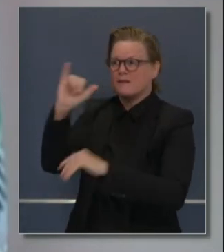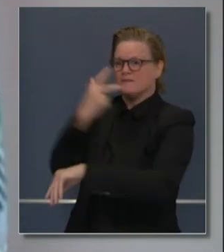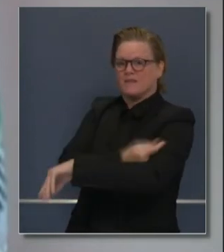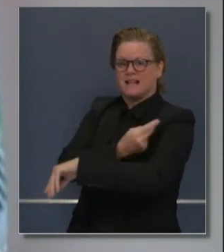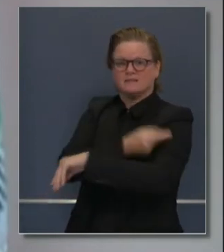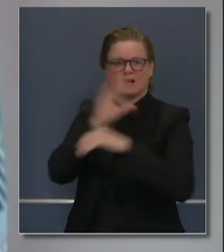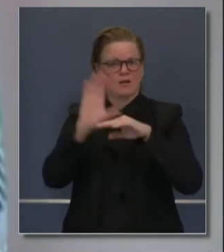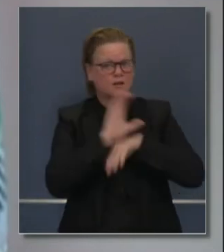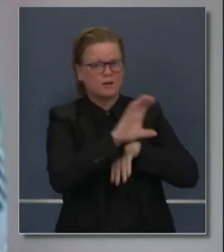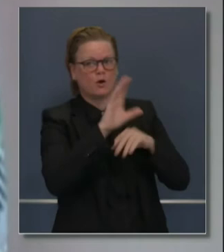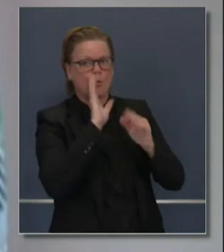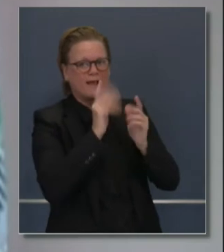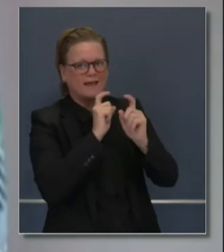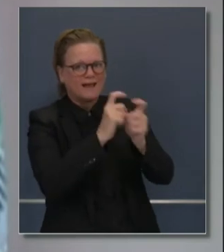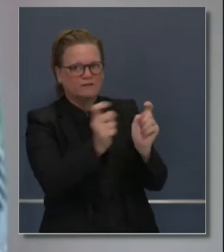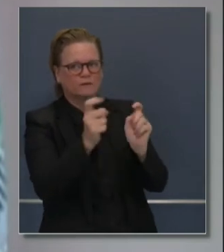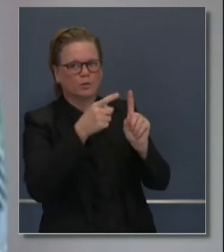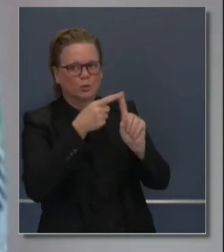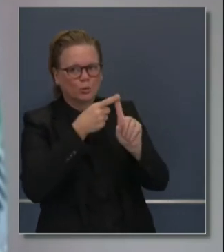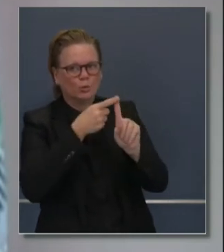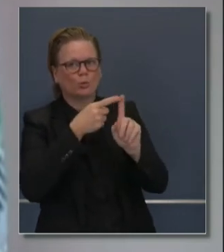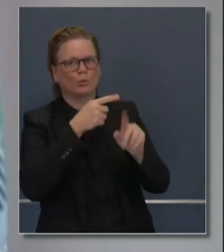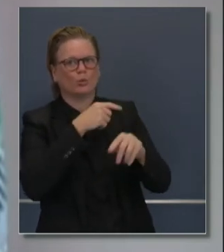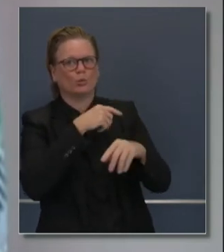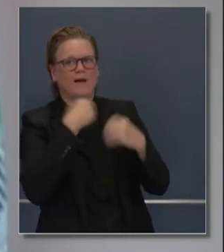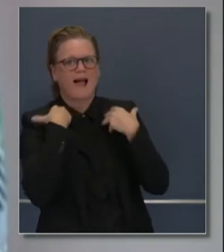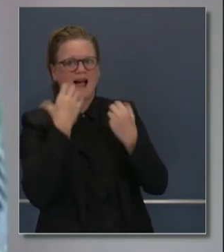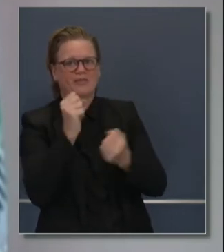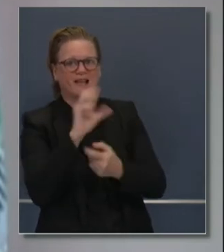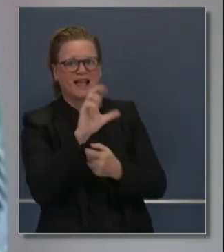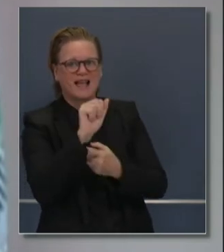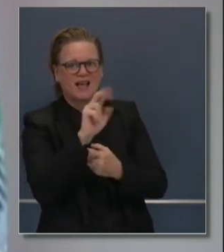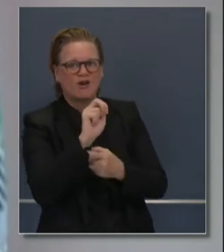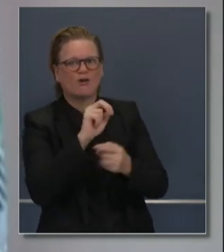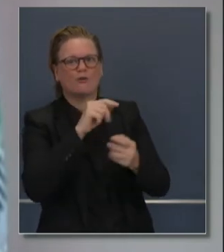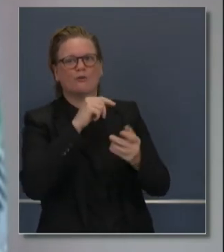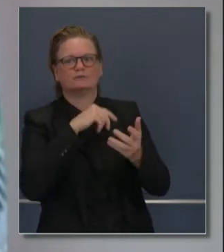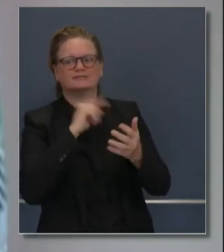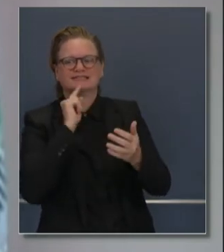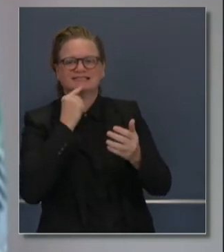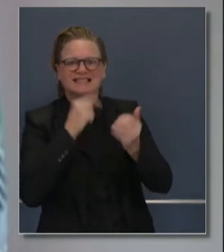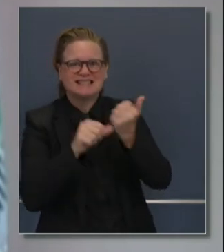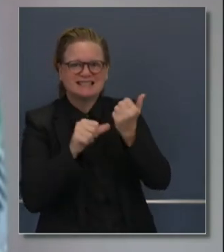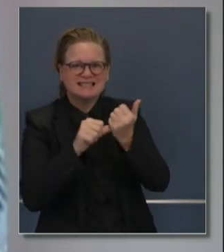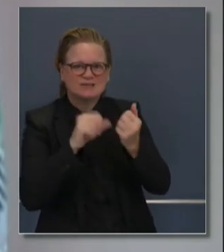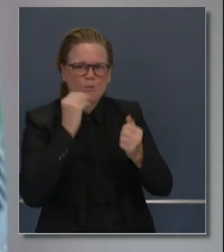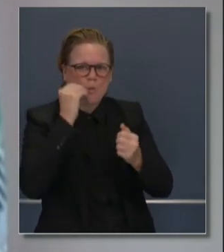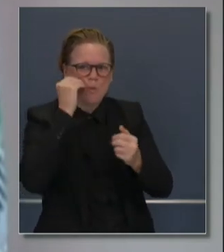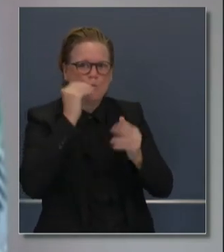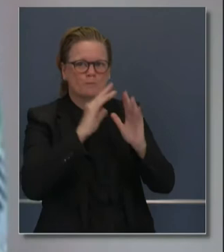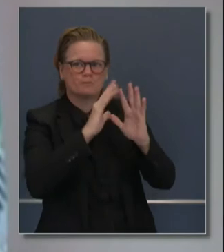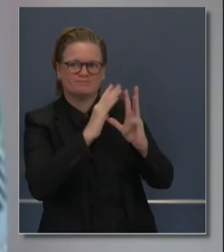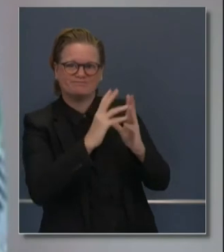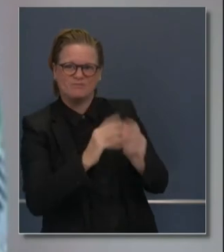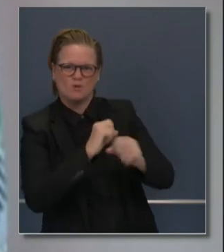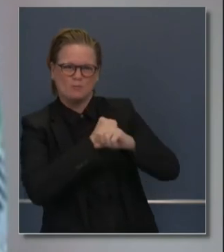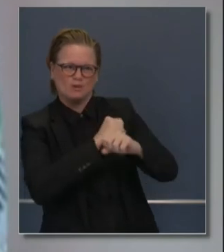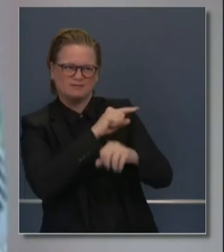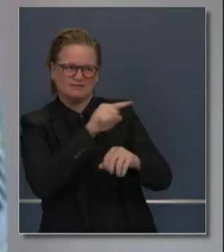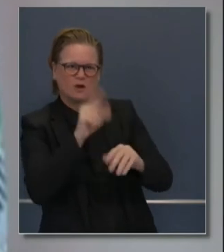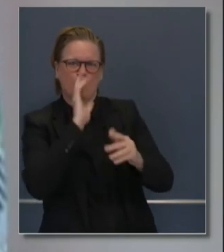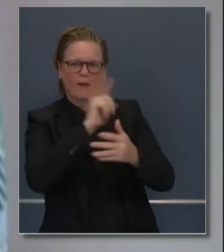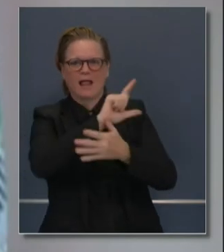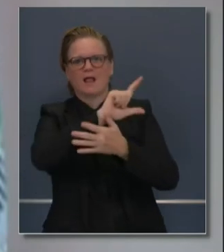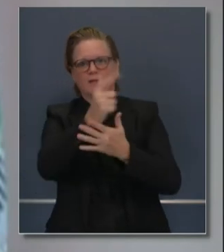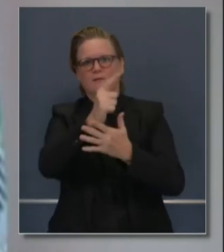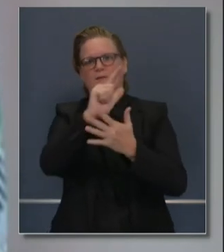weeks, opening the gateway to so many more receiving this important tool that protect us. The other fact is that people, you